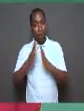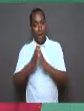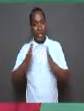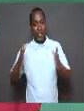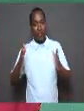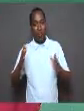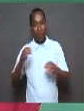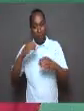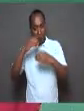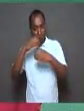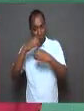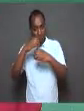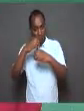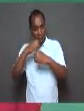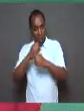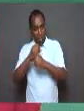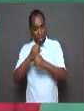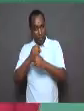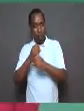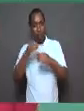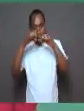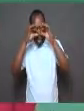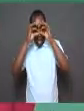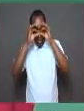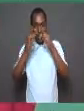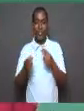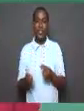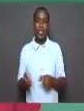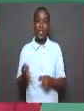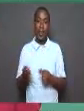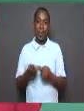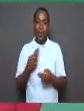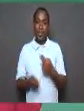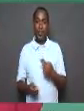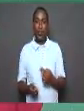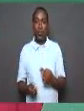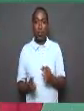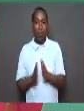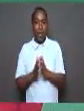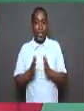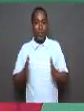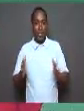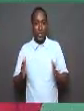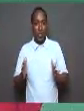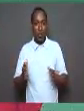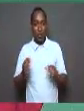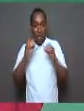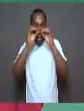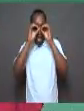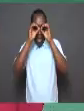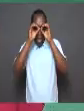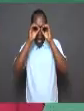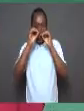the objective lens by the magnification of the